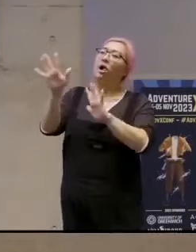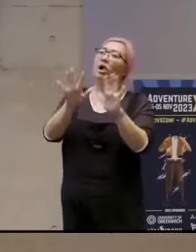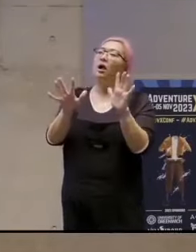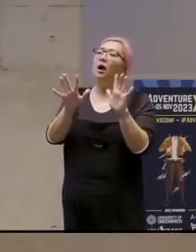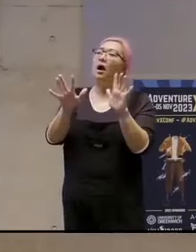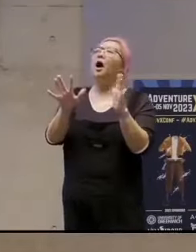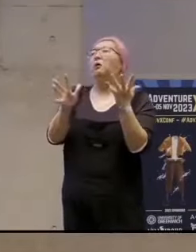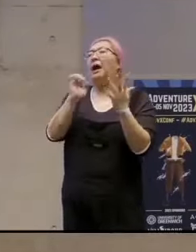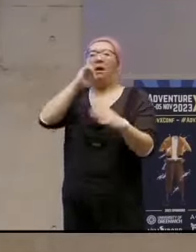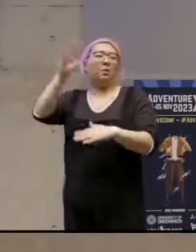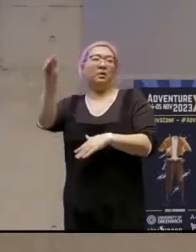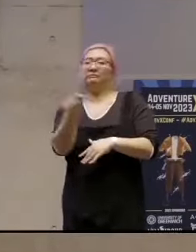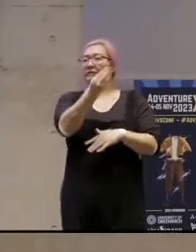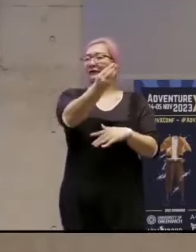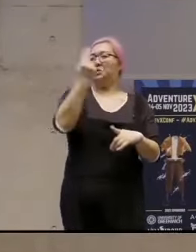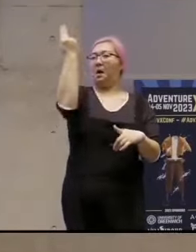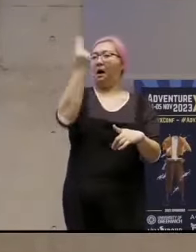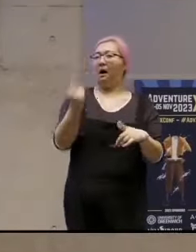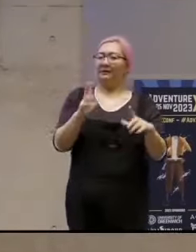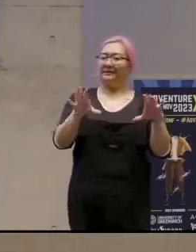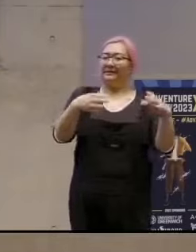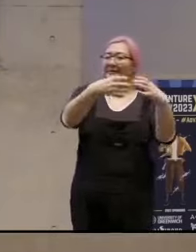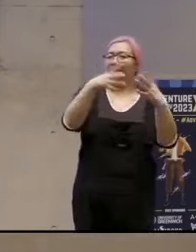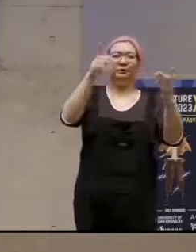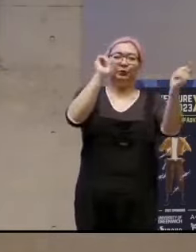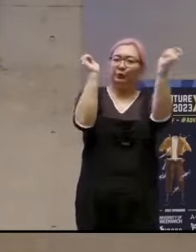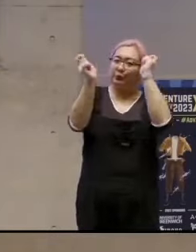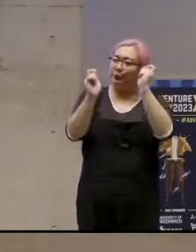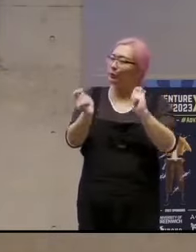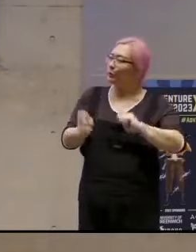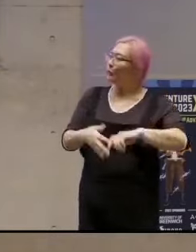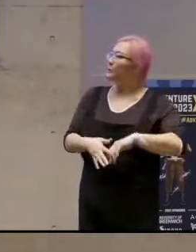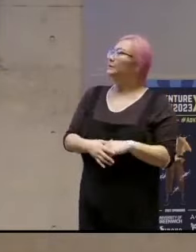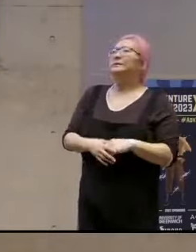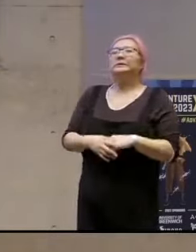see if they can like, you know, like make it a bit sexier. And we know how that goes.